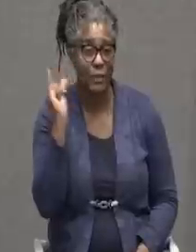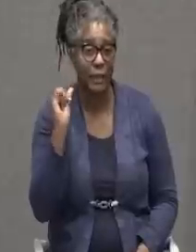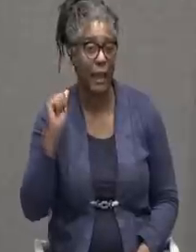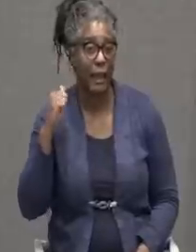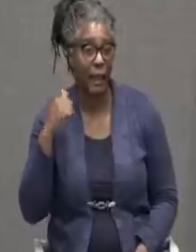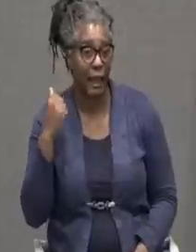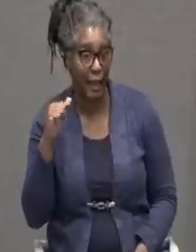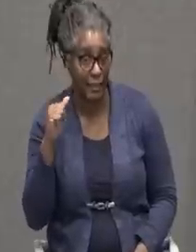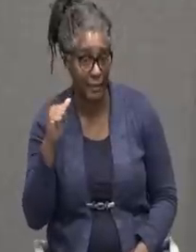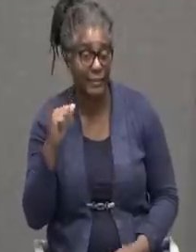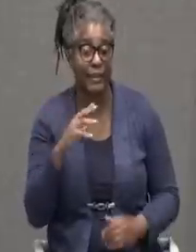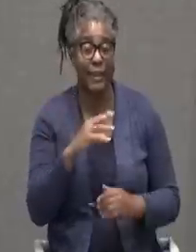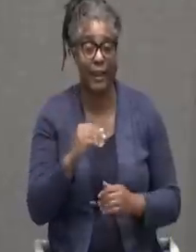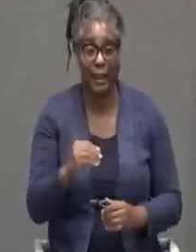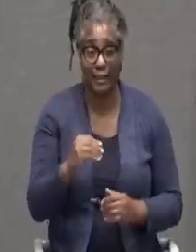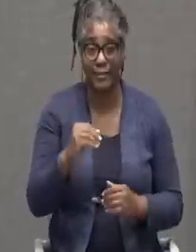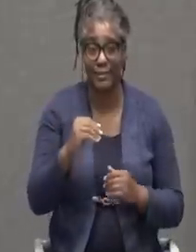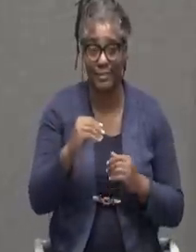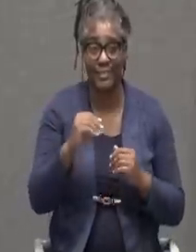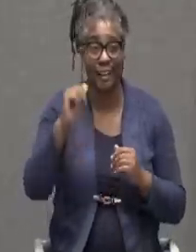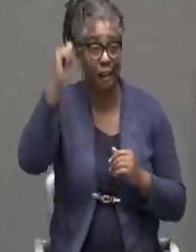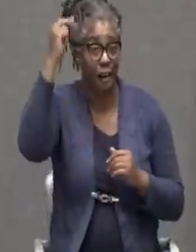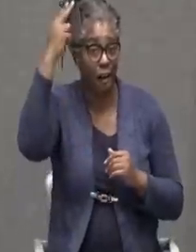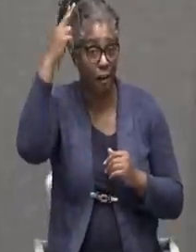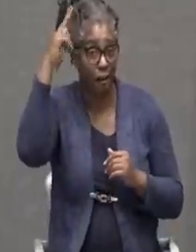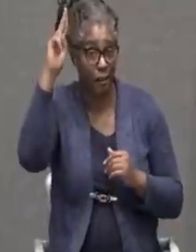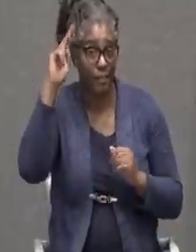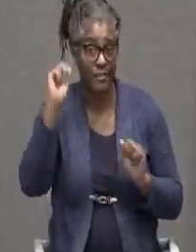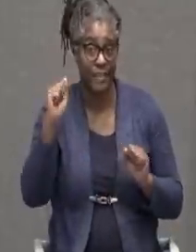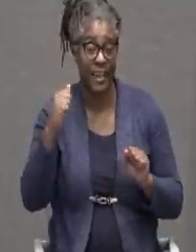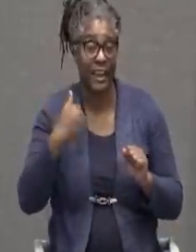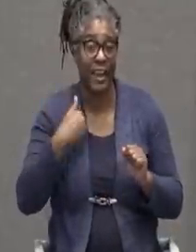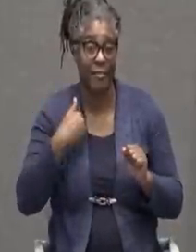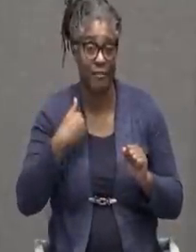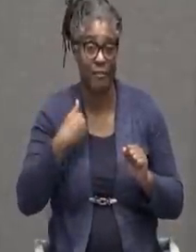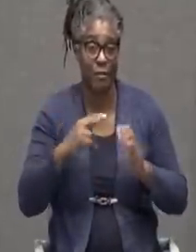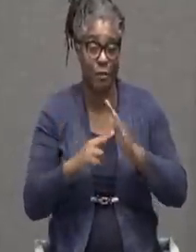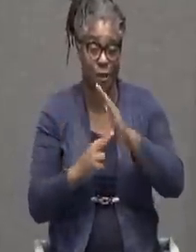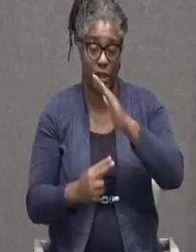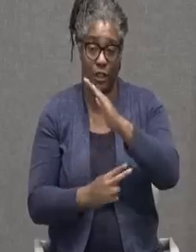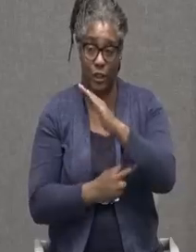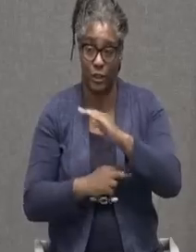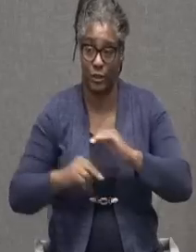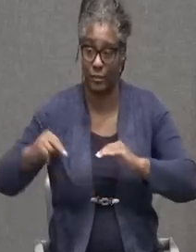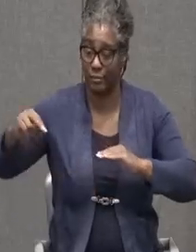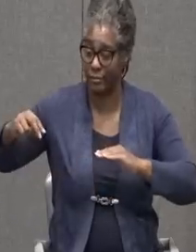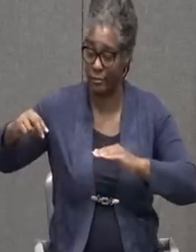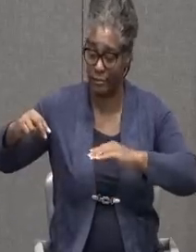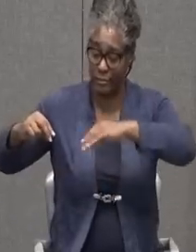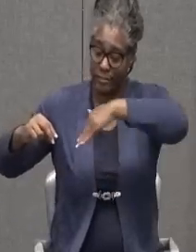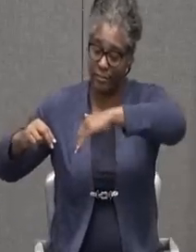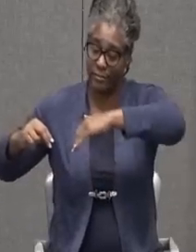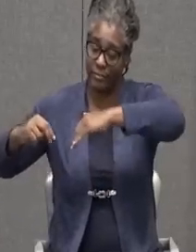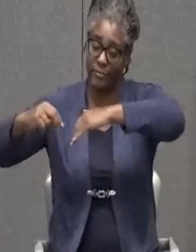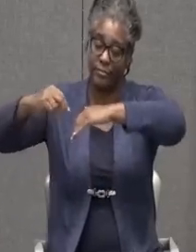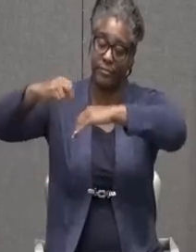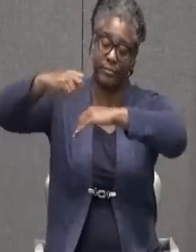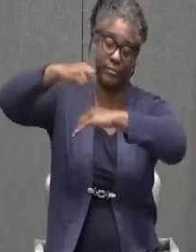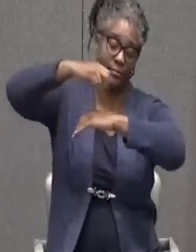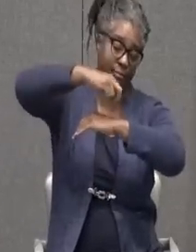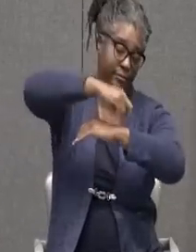monkey bar or a bridge, and they could play in this curly slide all